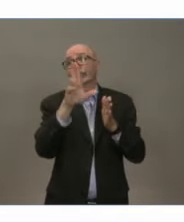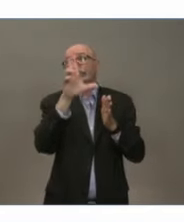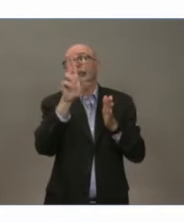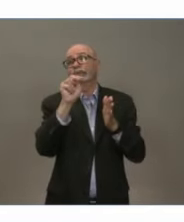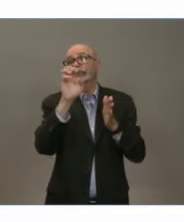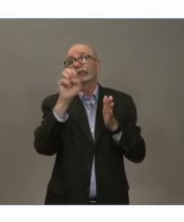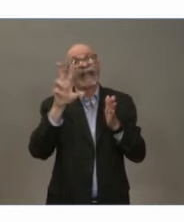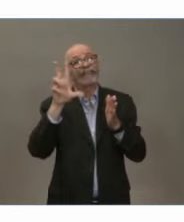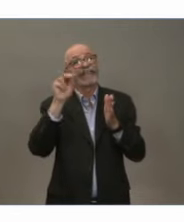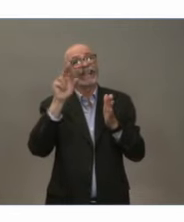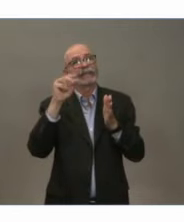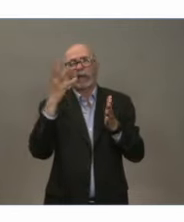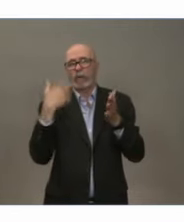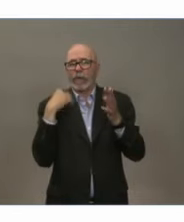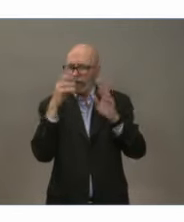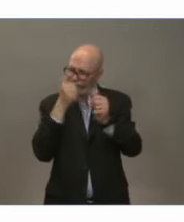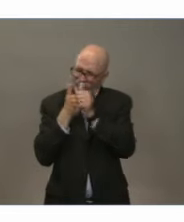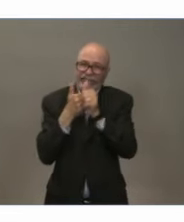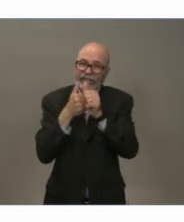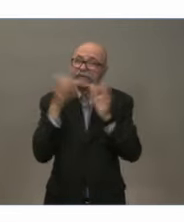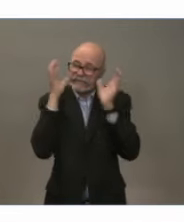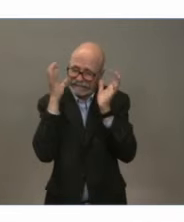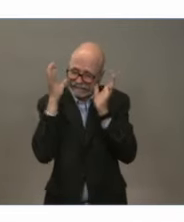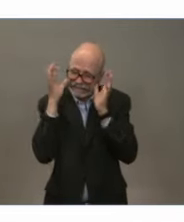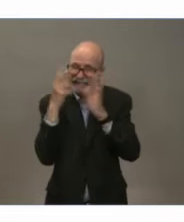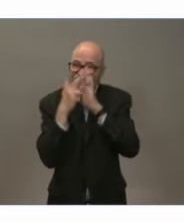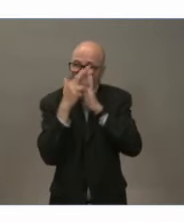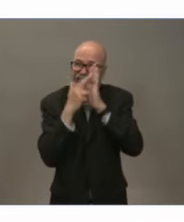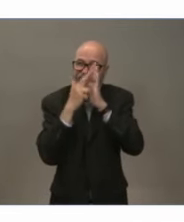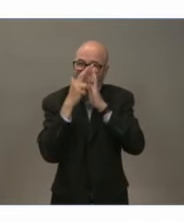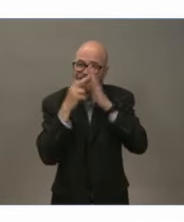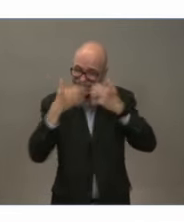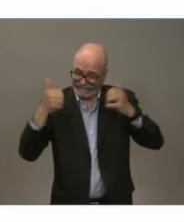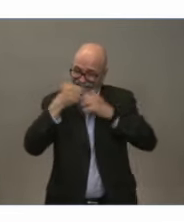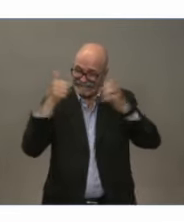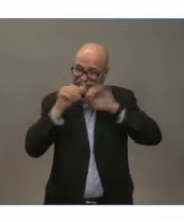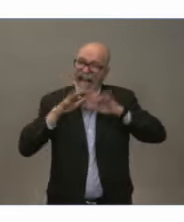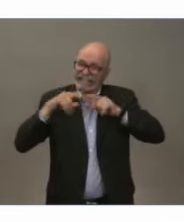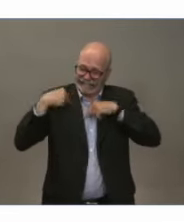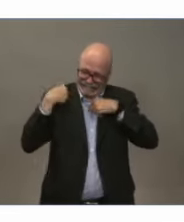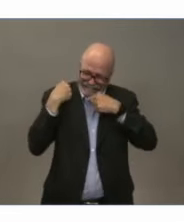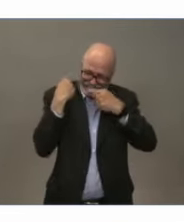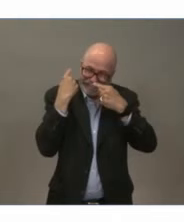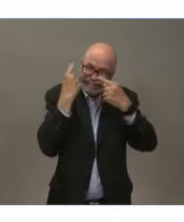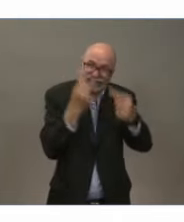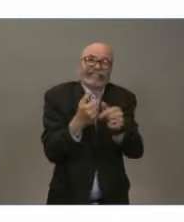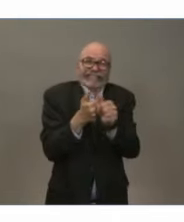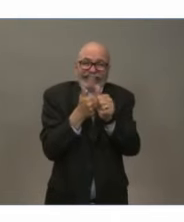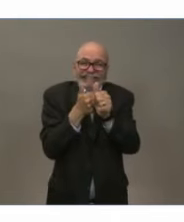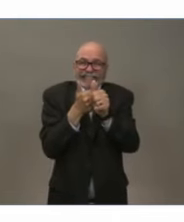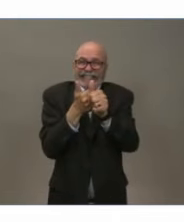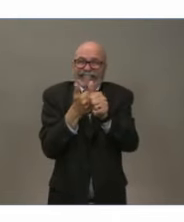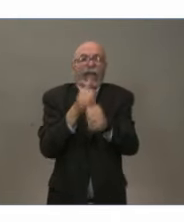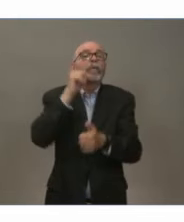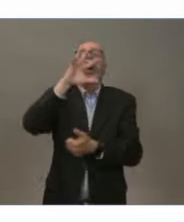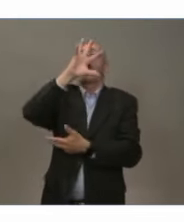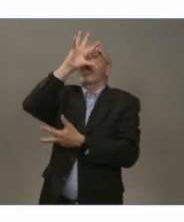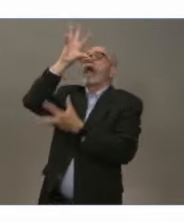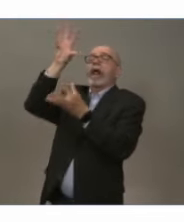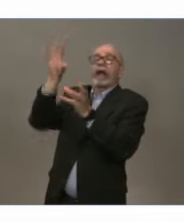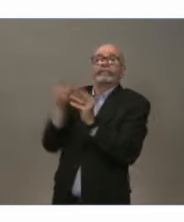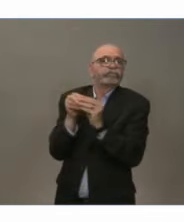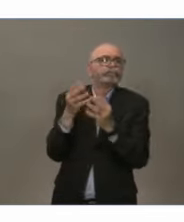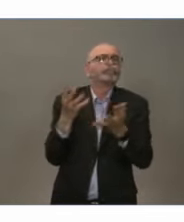public health measures, including social distancing, we can have our total cumulative caseload by the end of June would